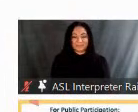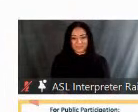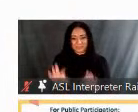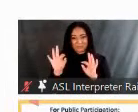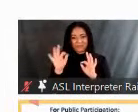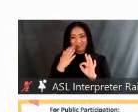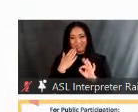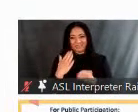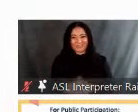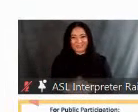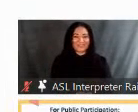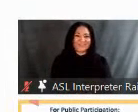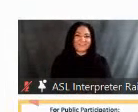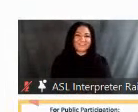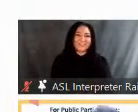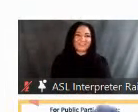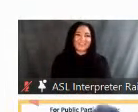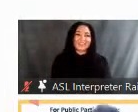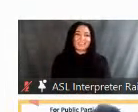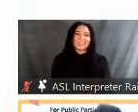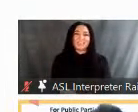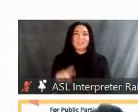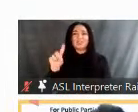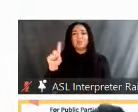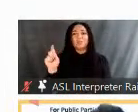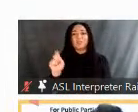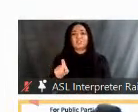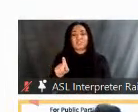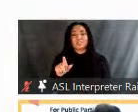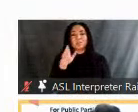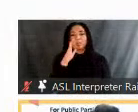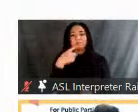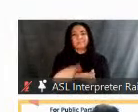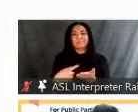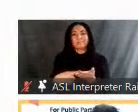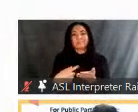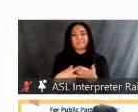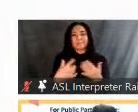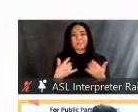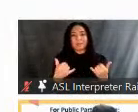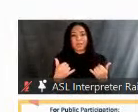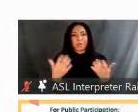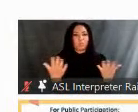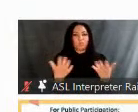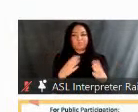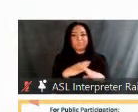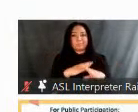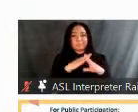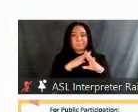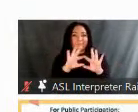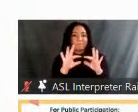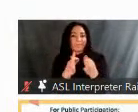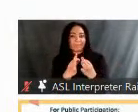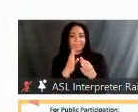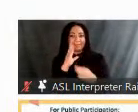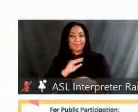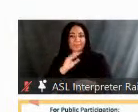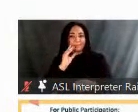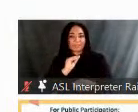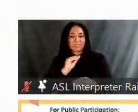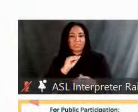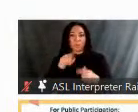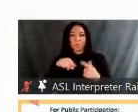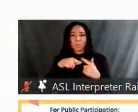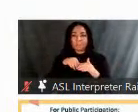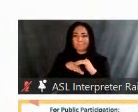Perfect, thank you. The questions we'll be talking about today are: what are the barriers families face in accessing high